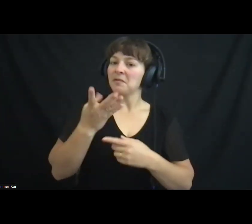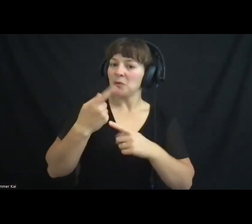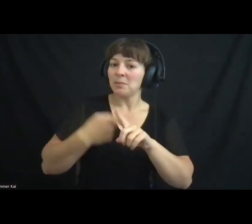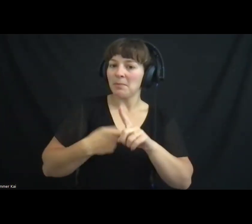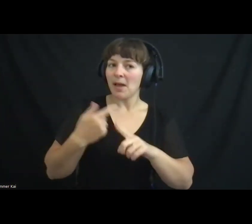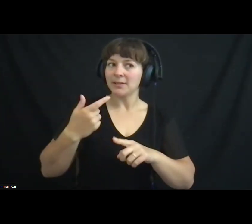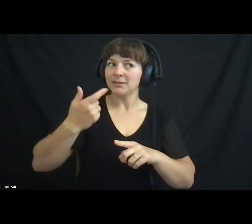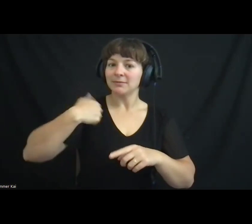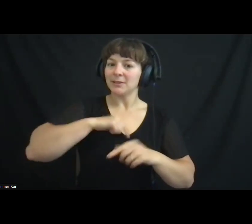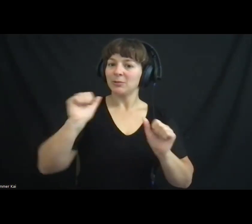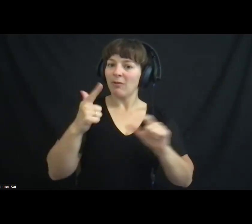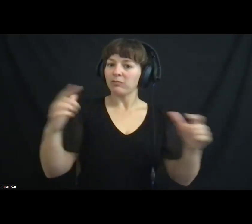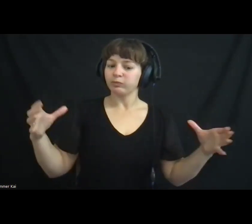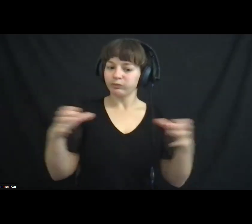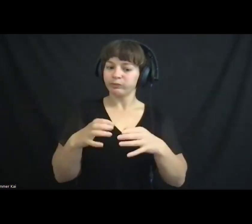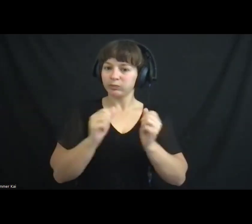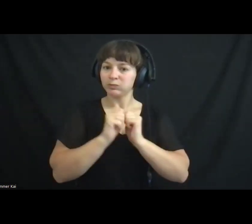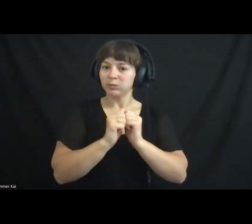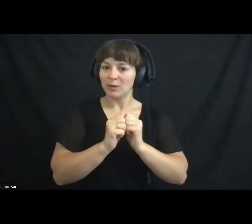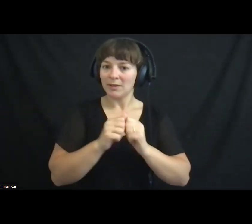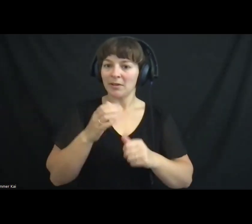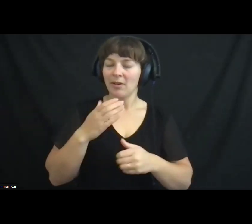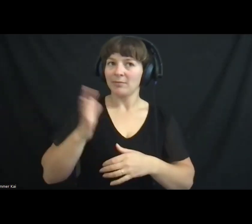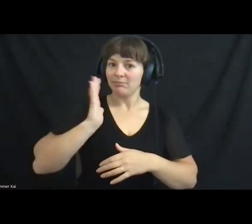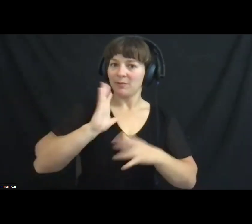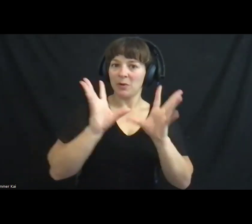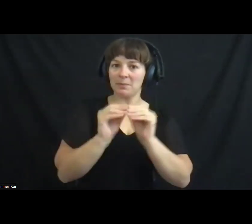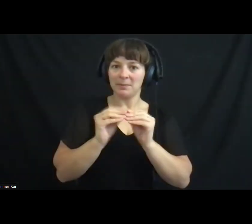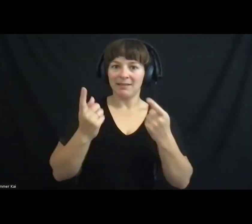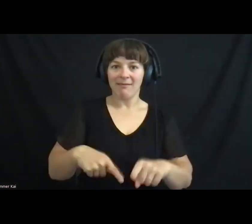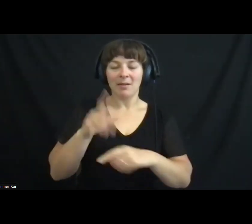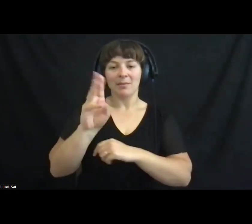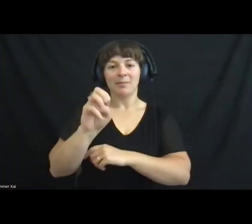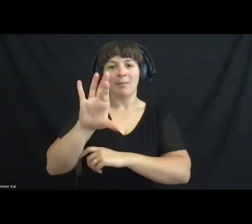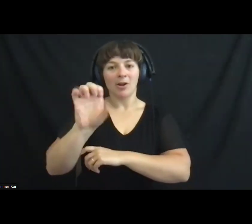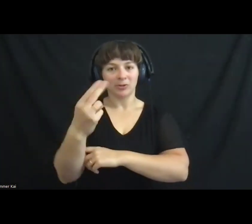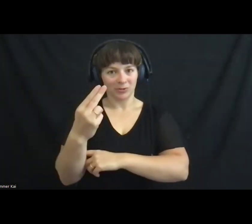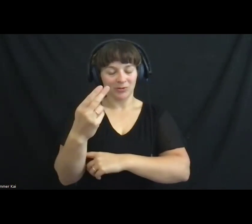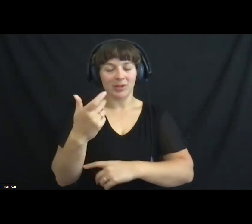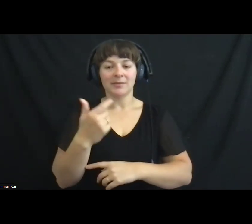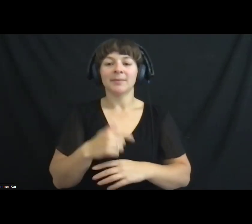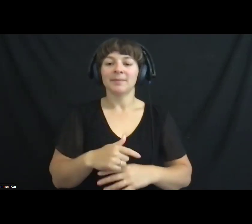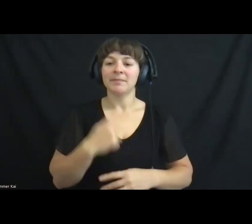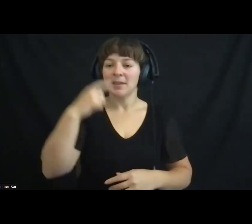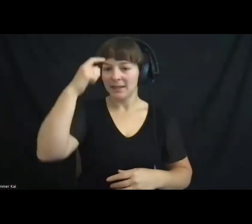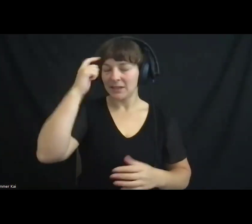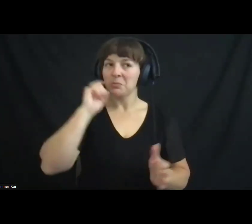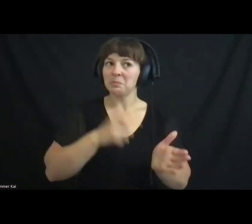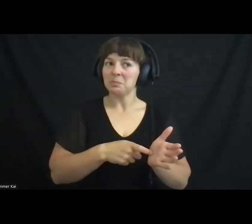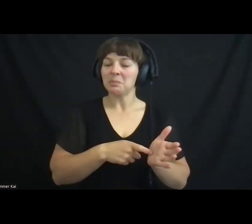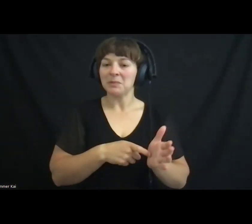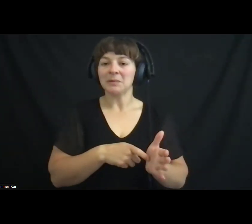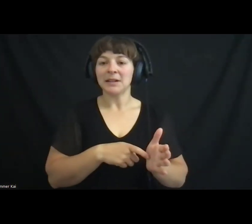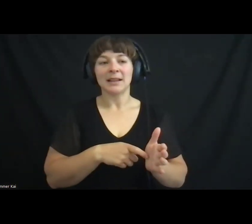together. I was going back through my notes, and our last DACLAC meeting was in March. And I think it's fair to say that as a